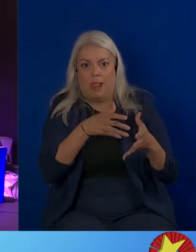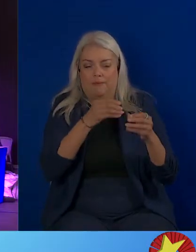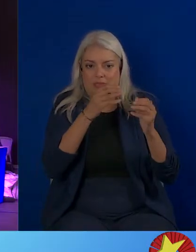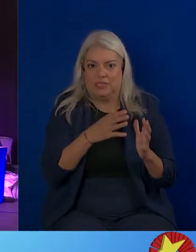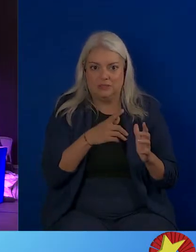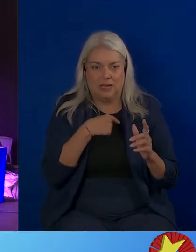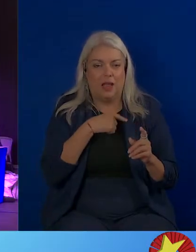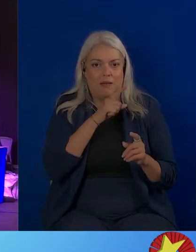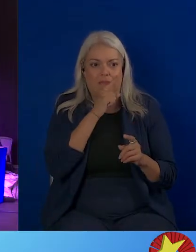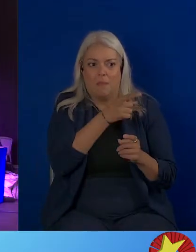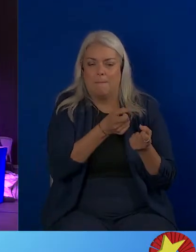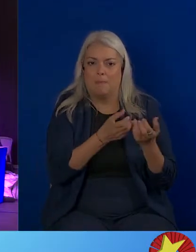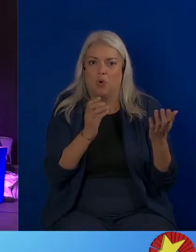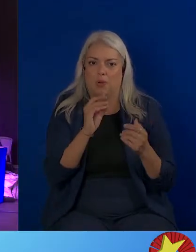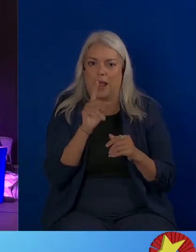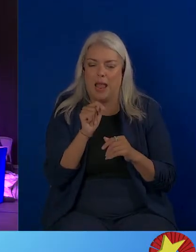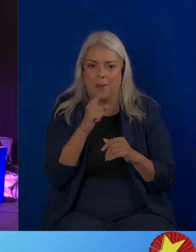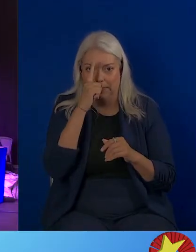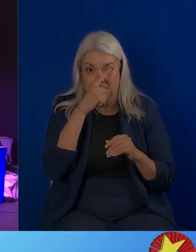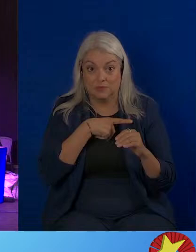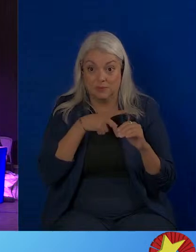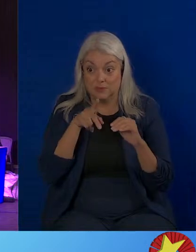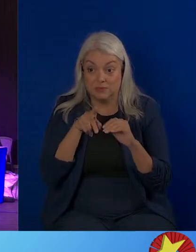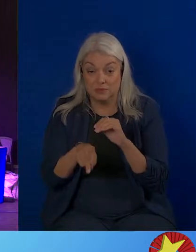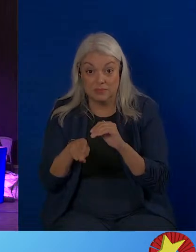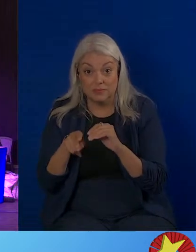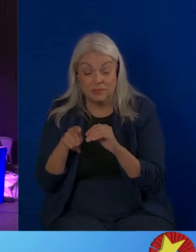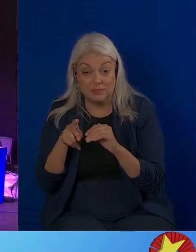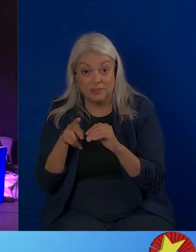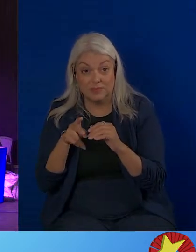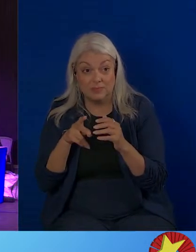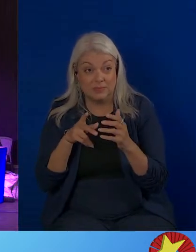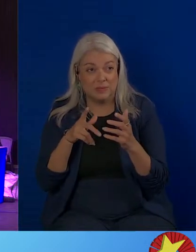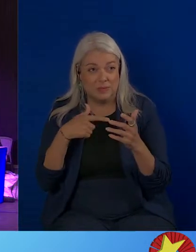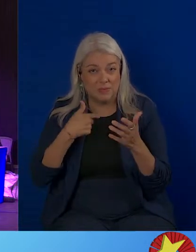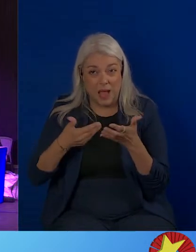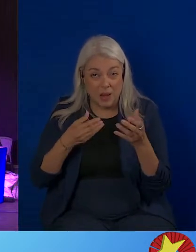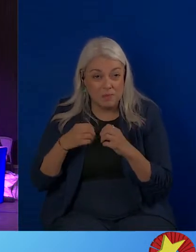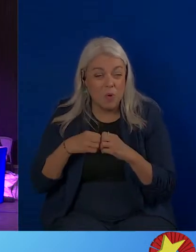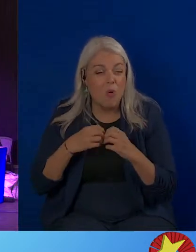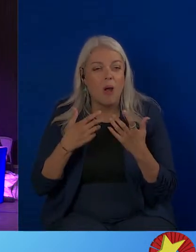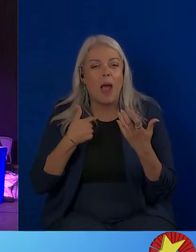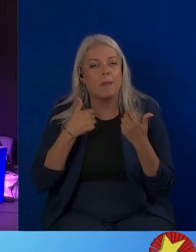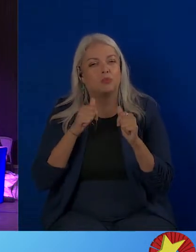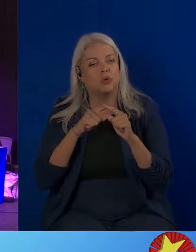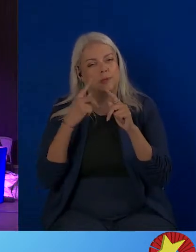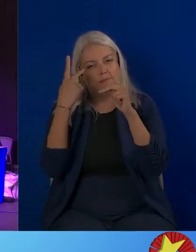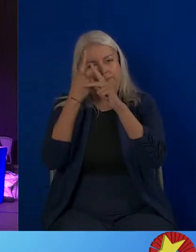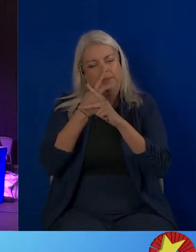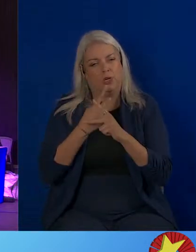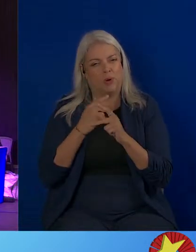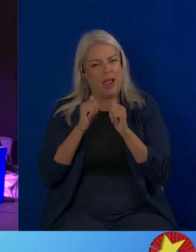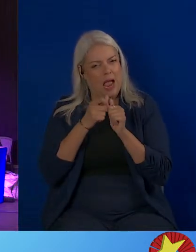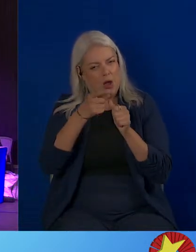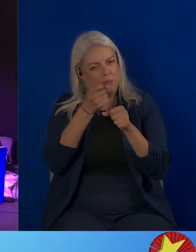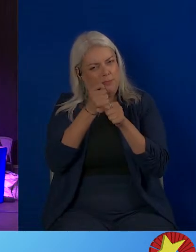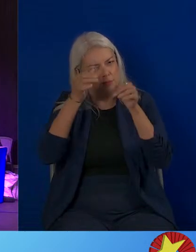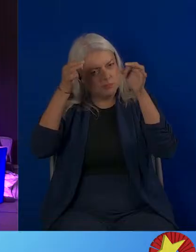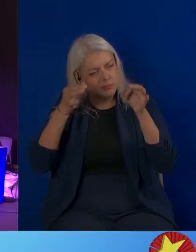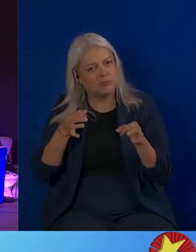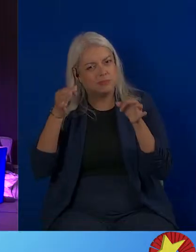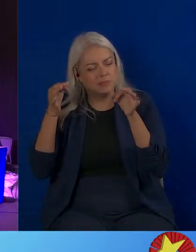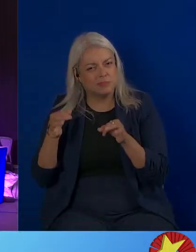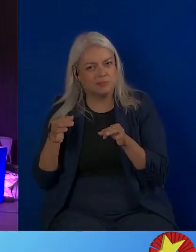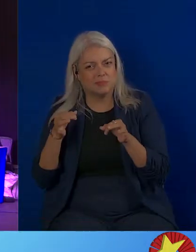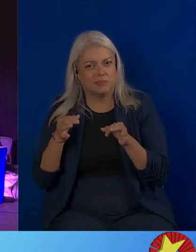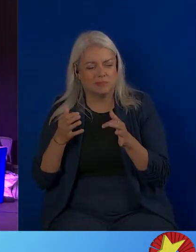have our reduction in numbers. Do we need to hire more people? I'm trying to understand the logistics of it all. How would we